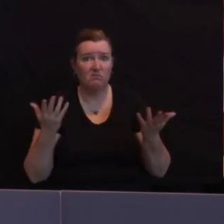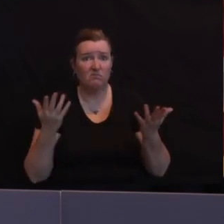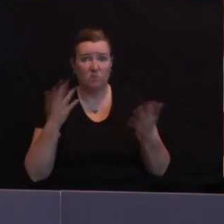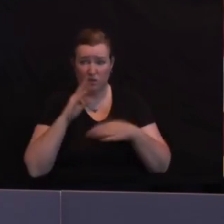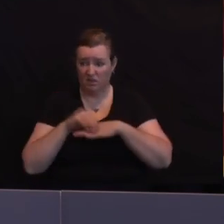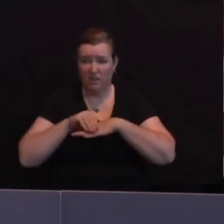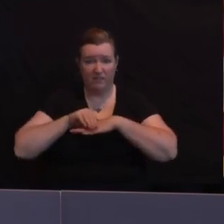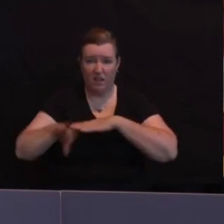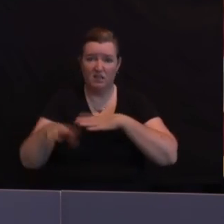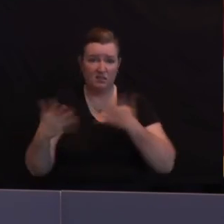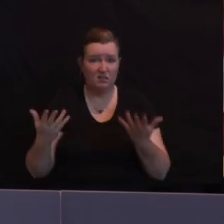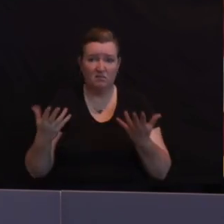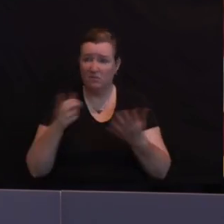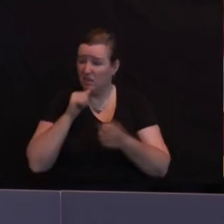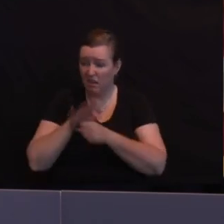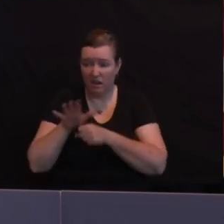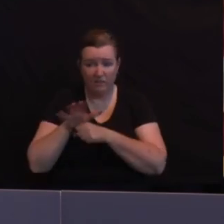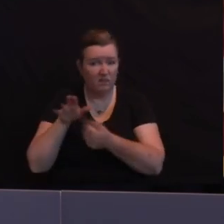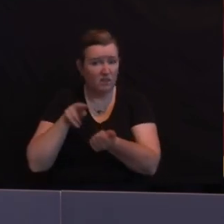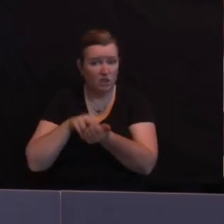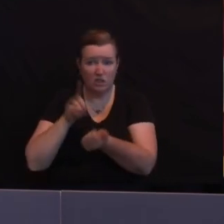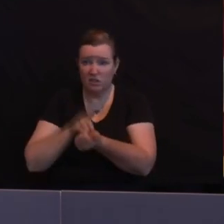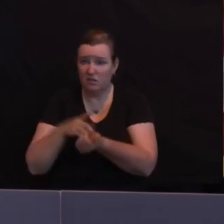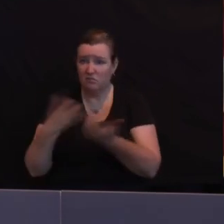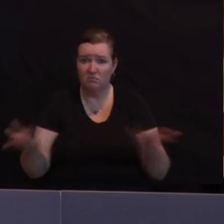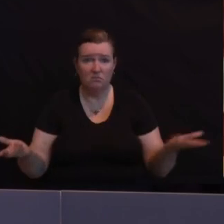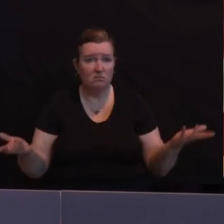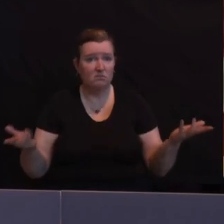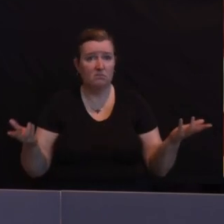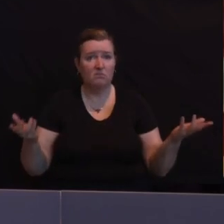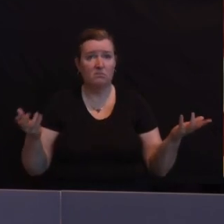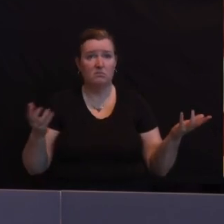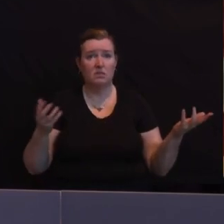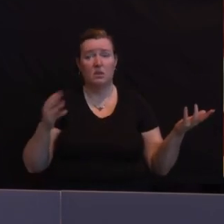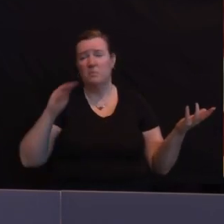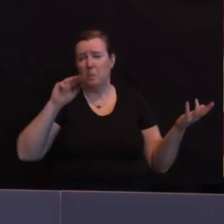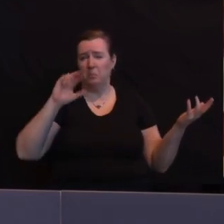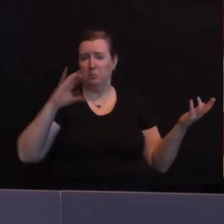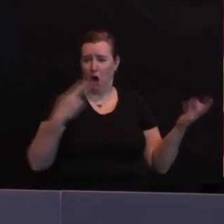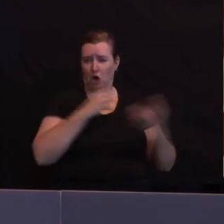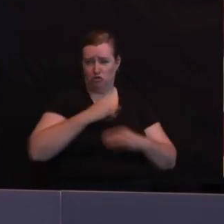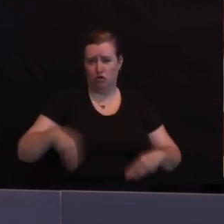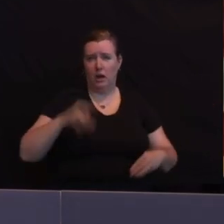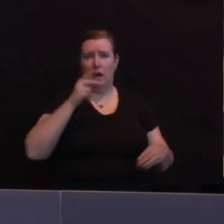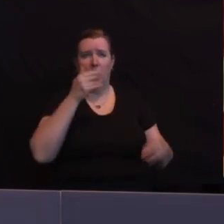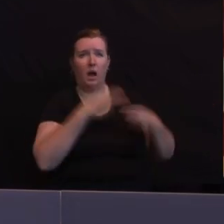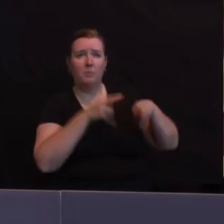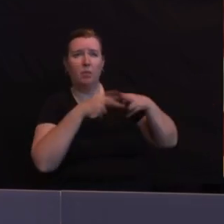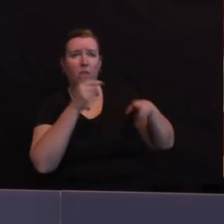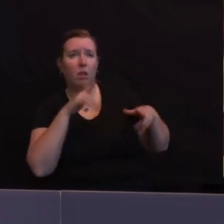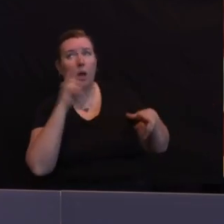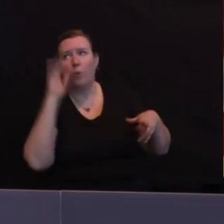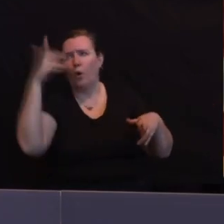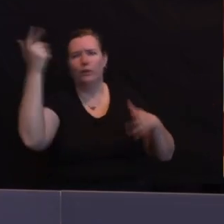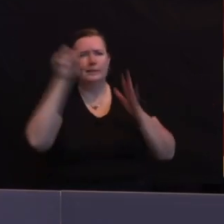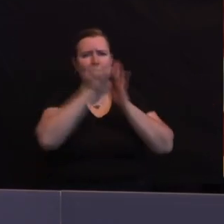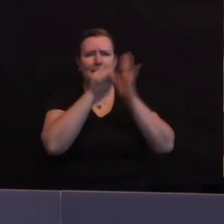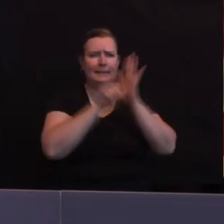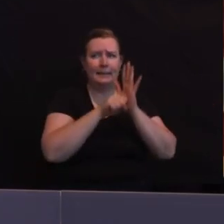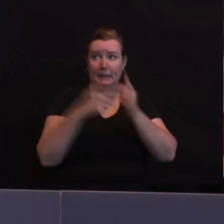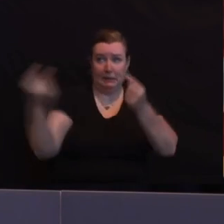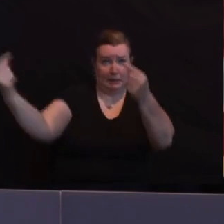And unlike March and April, when healthcare workers from other states came to New Jersey to help out, those